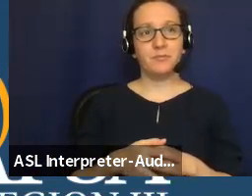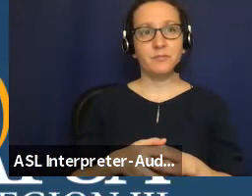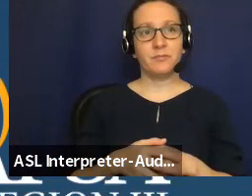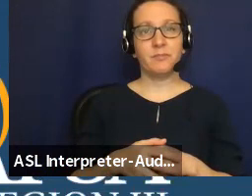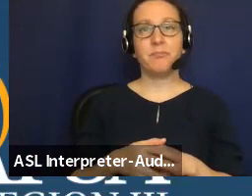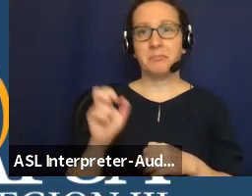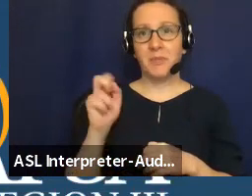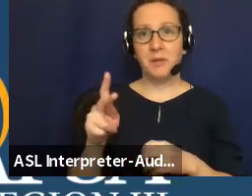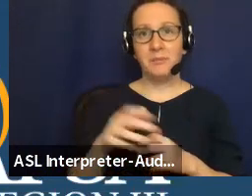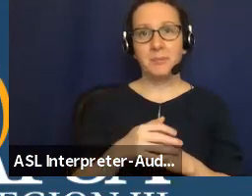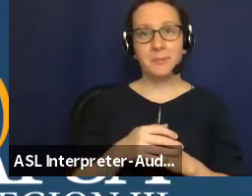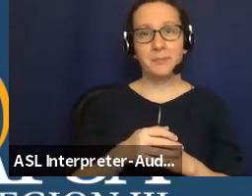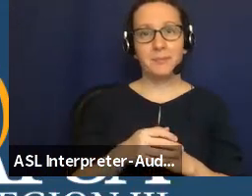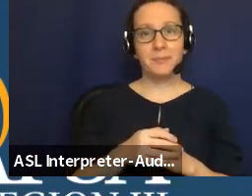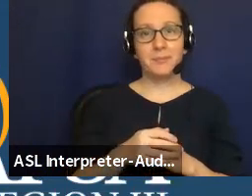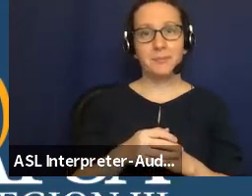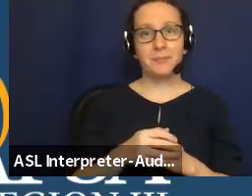Okay.